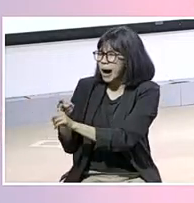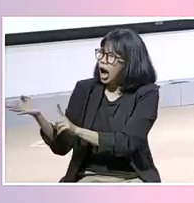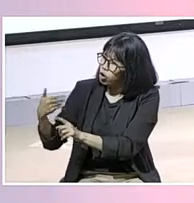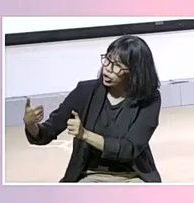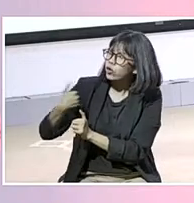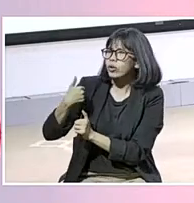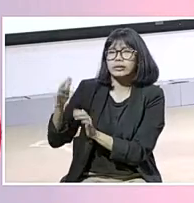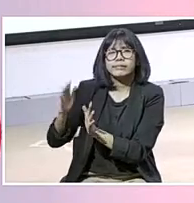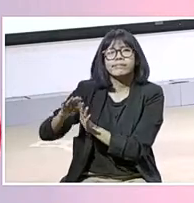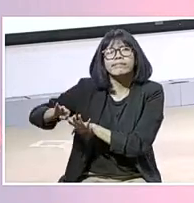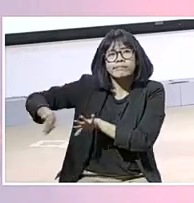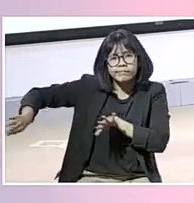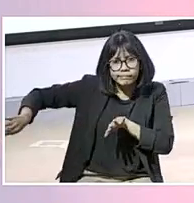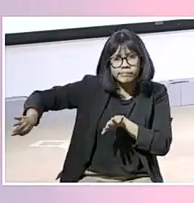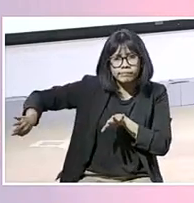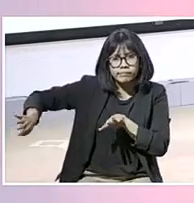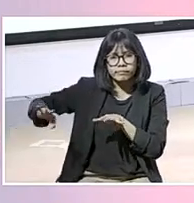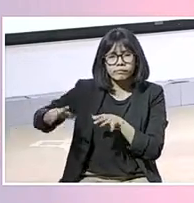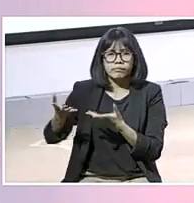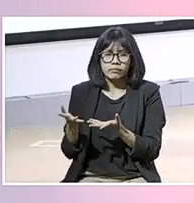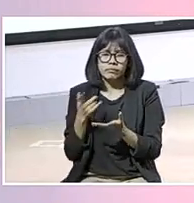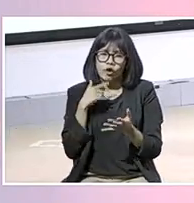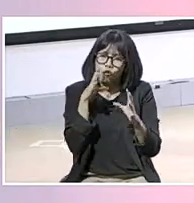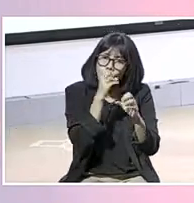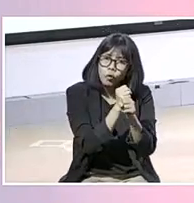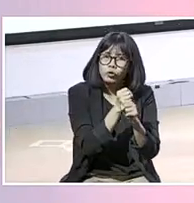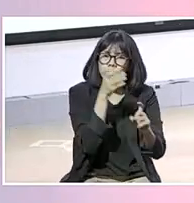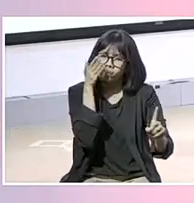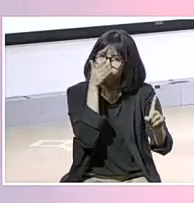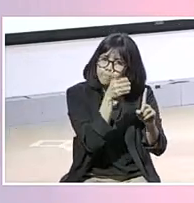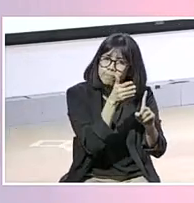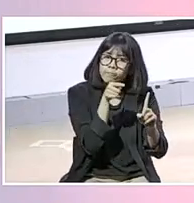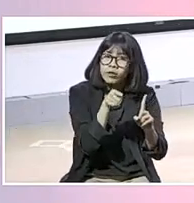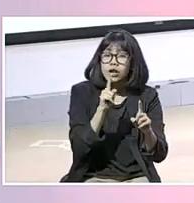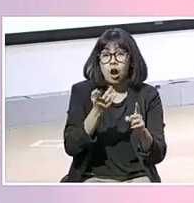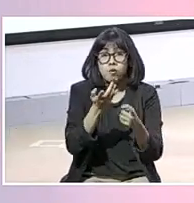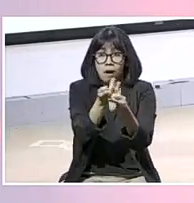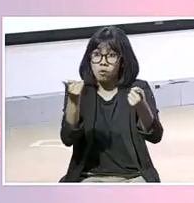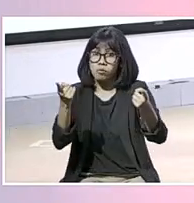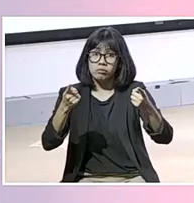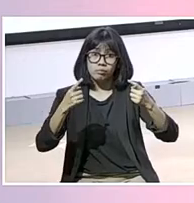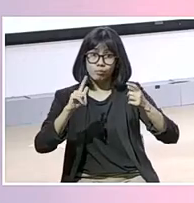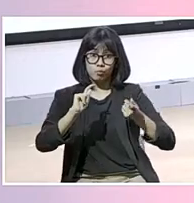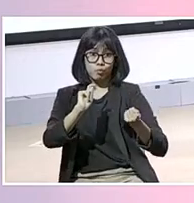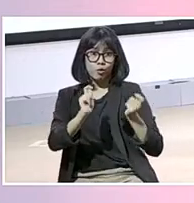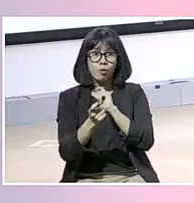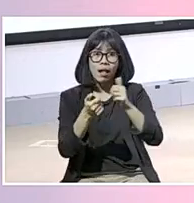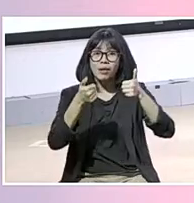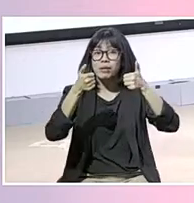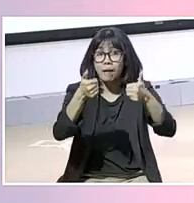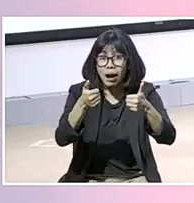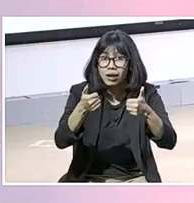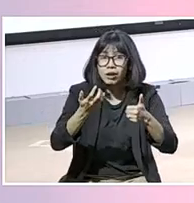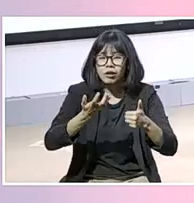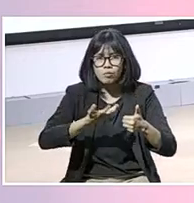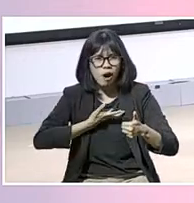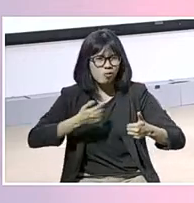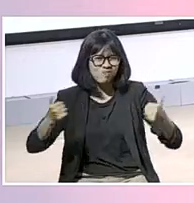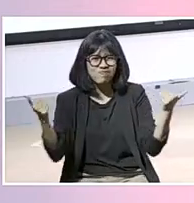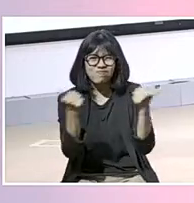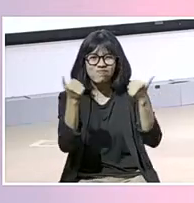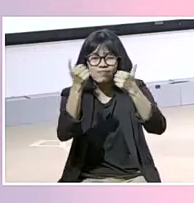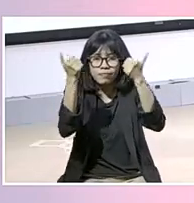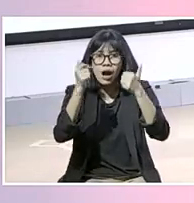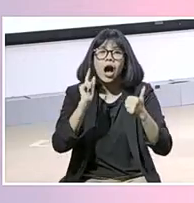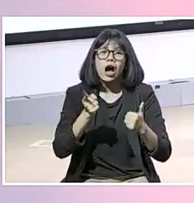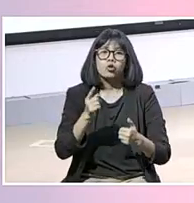sacrifice. Like, you're not around your family all the time. But it's like, if you want to be great, and you want to be one of the best in the world, there's